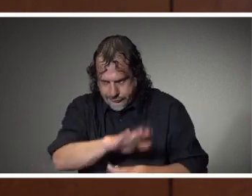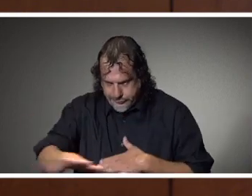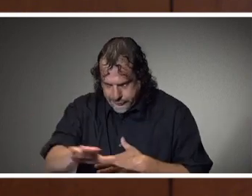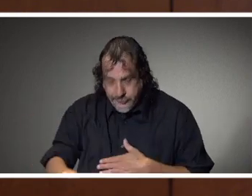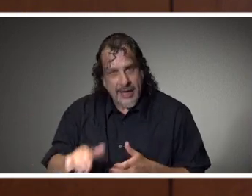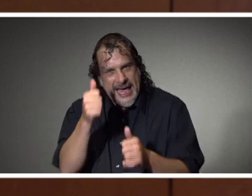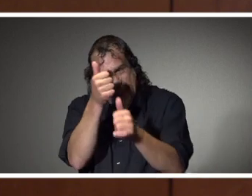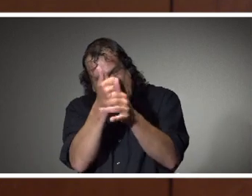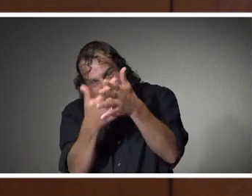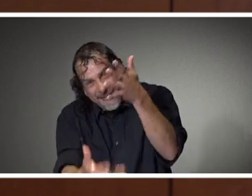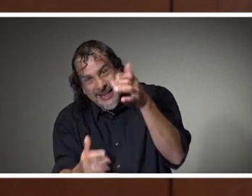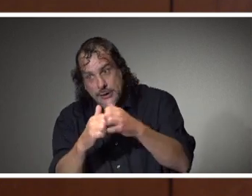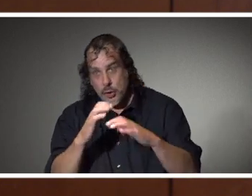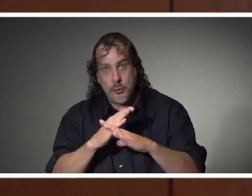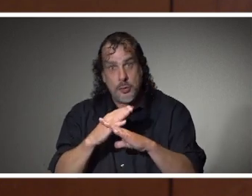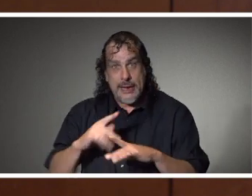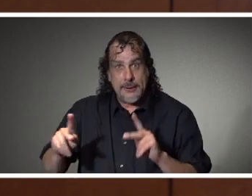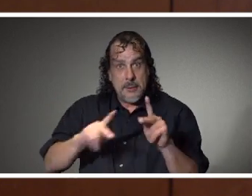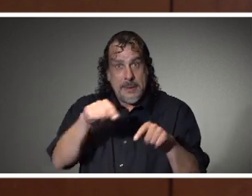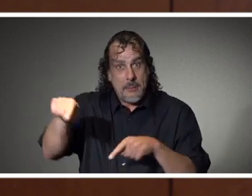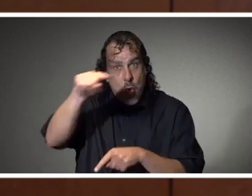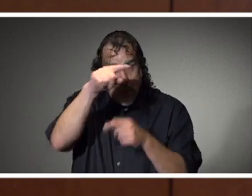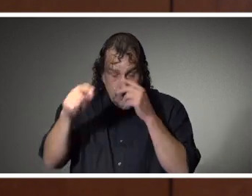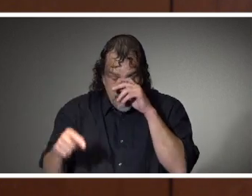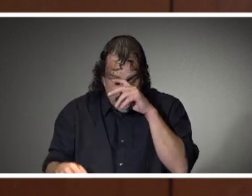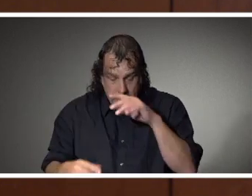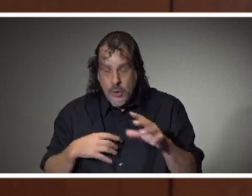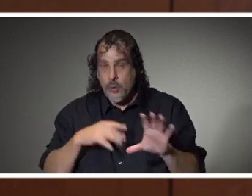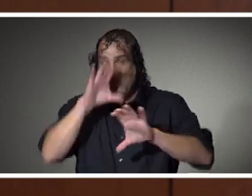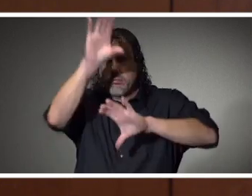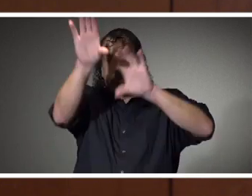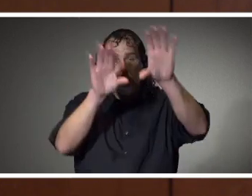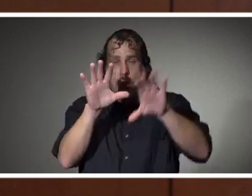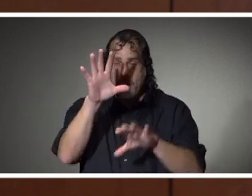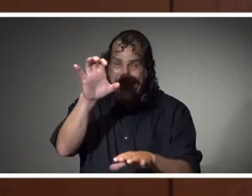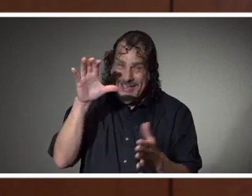to protect workers that are out there on the front line. We delivered over